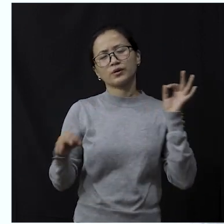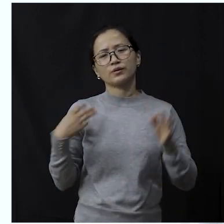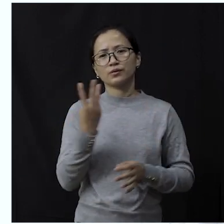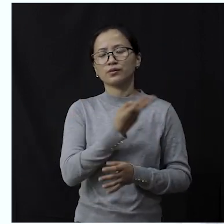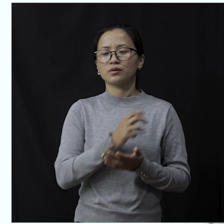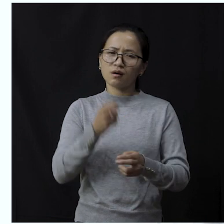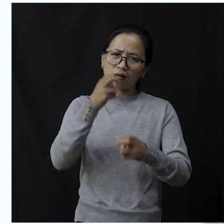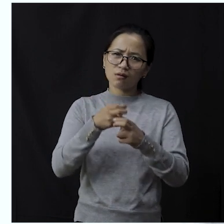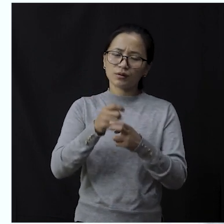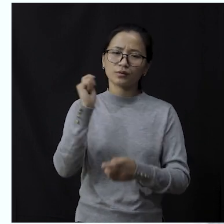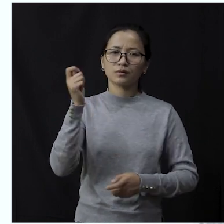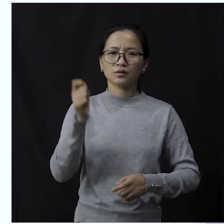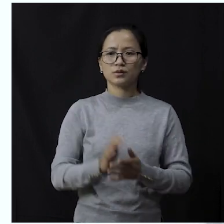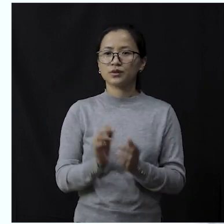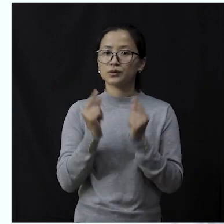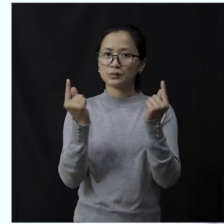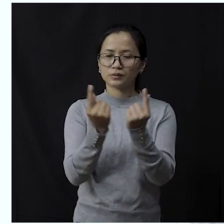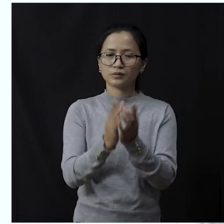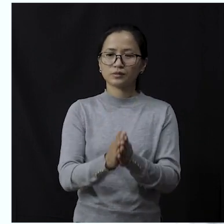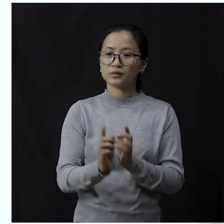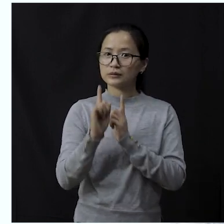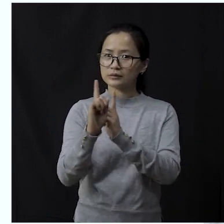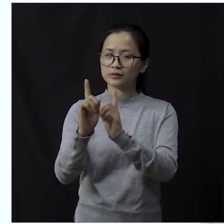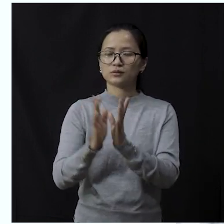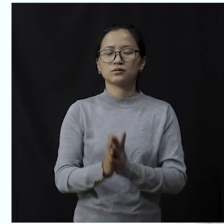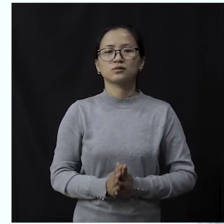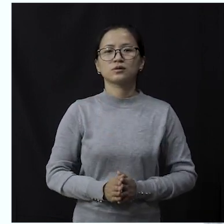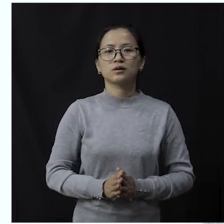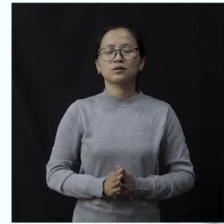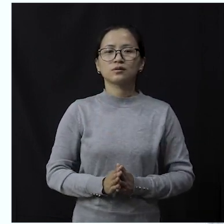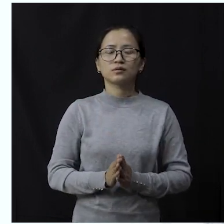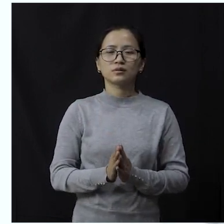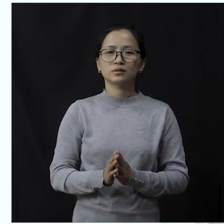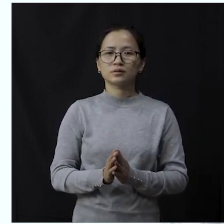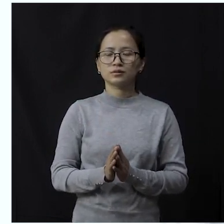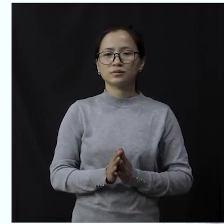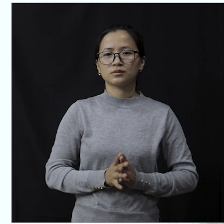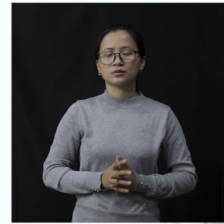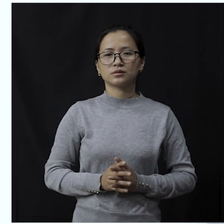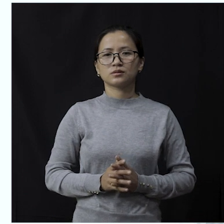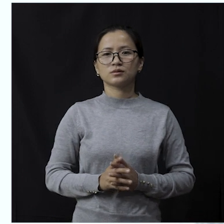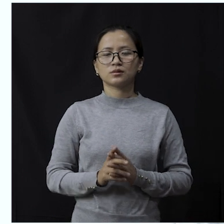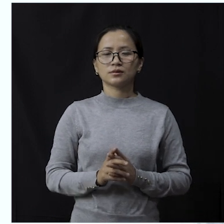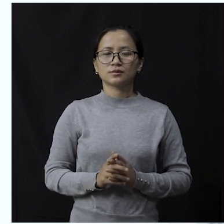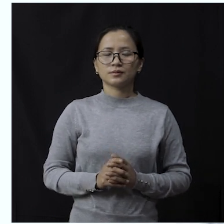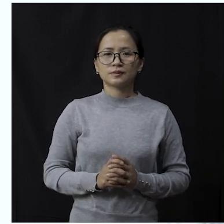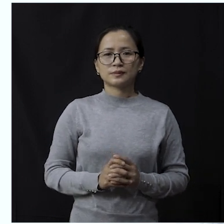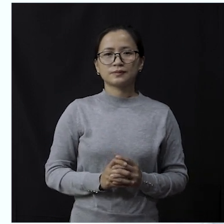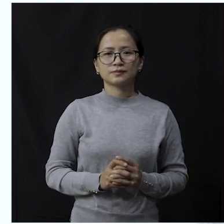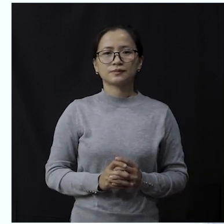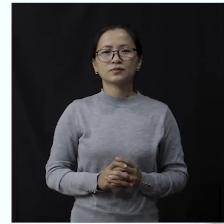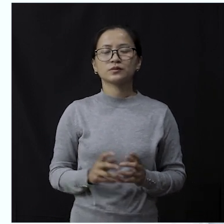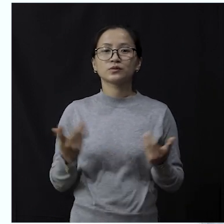learned that hard work and unity leads to success. I repeat, hard work and unity lead to success.